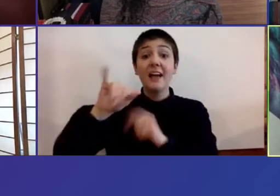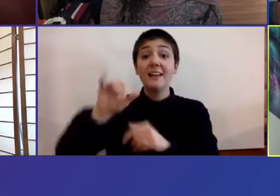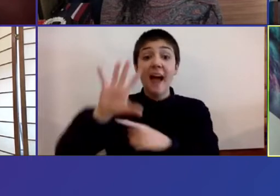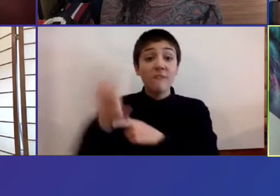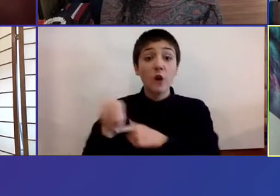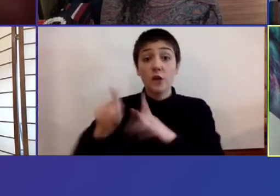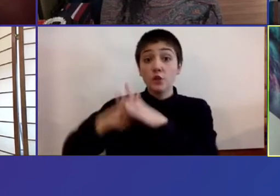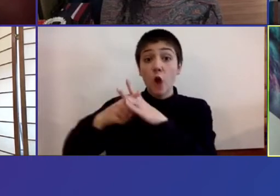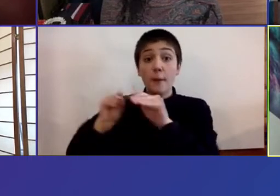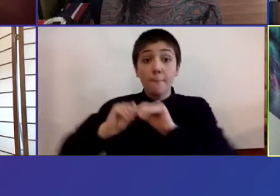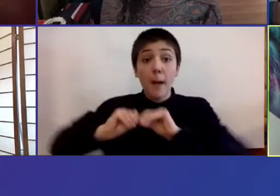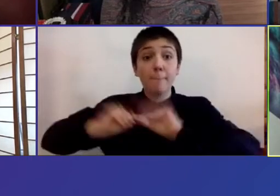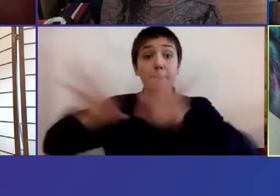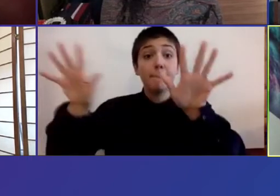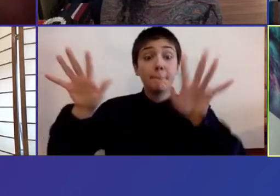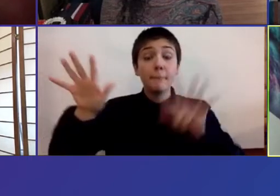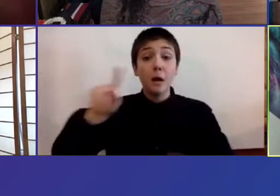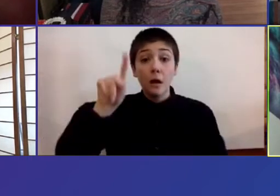memory,